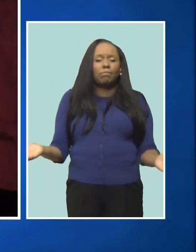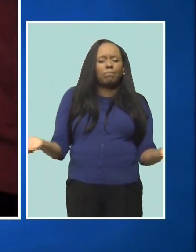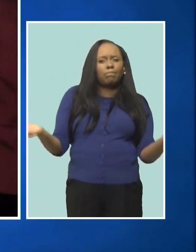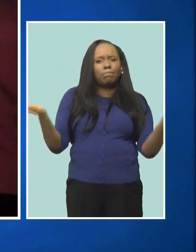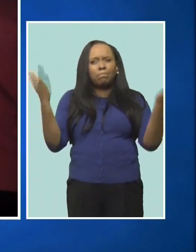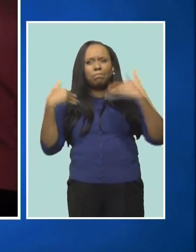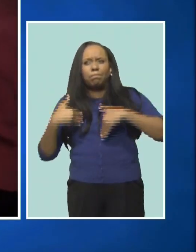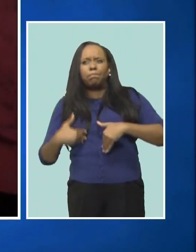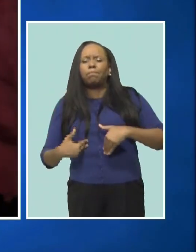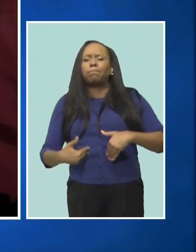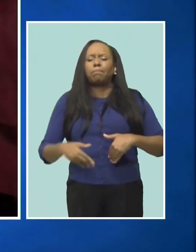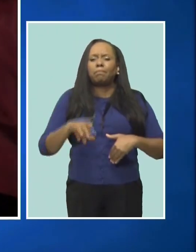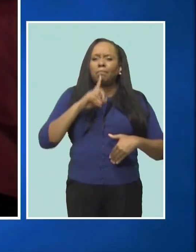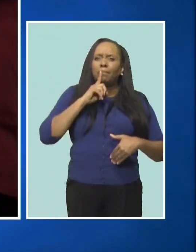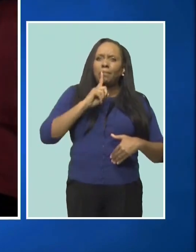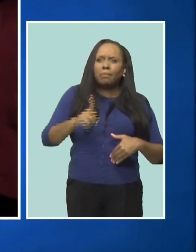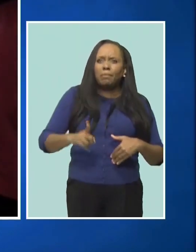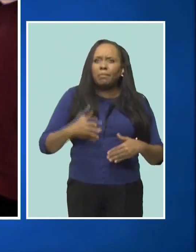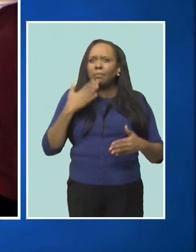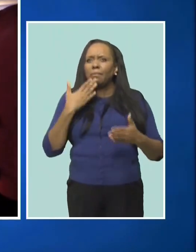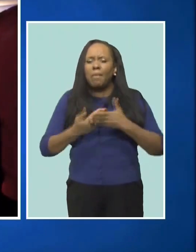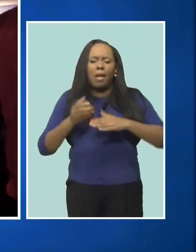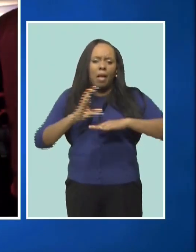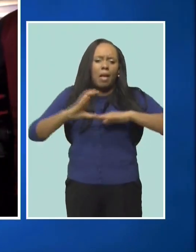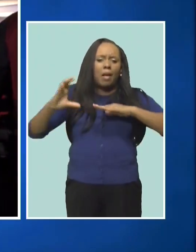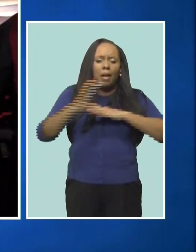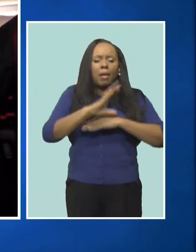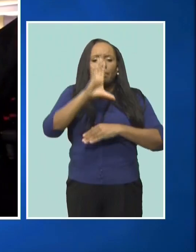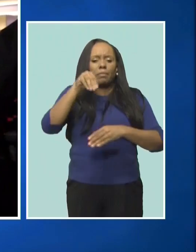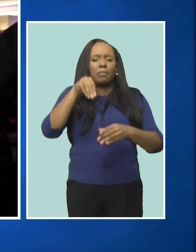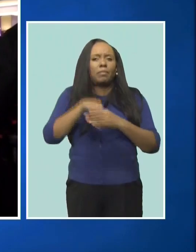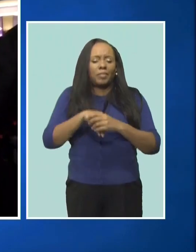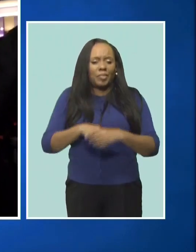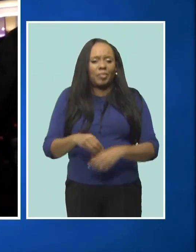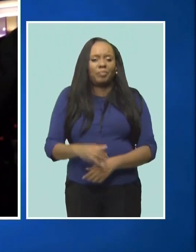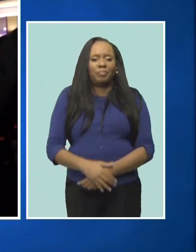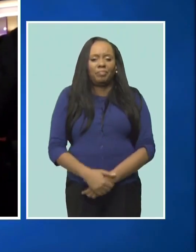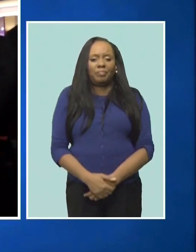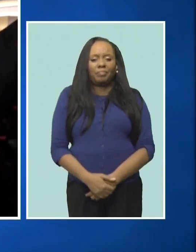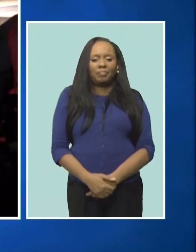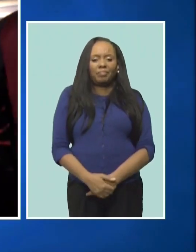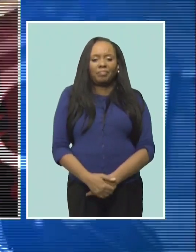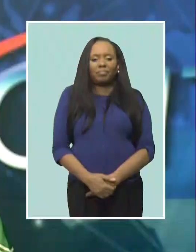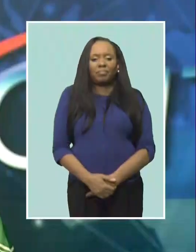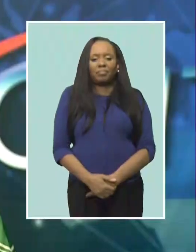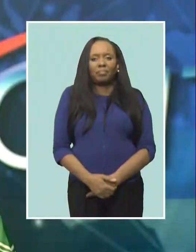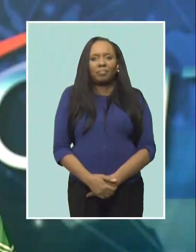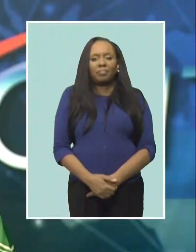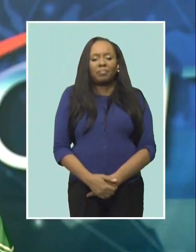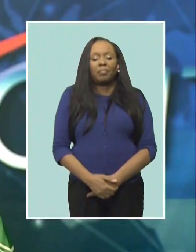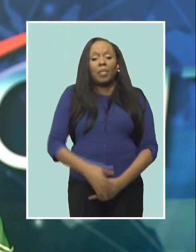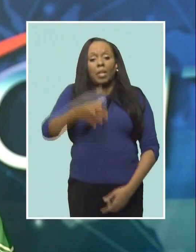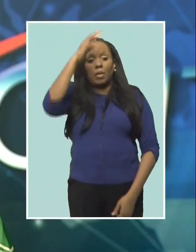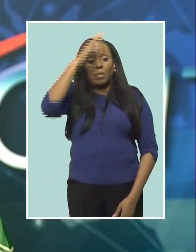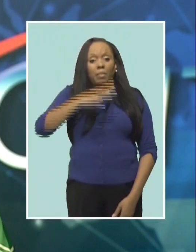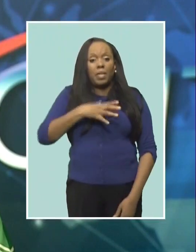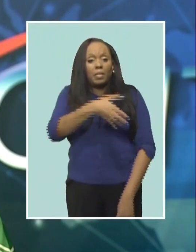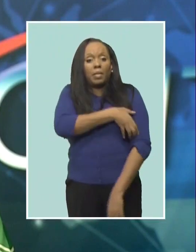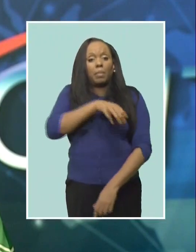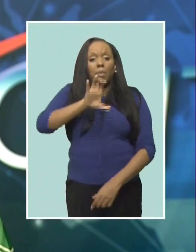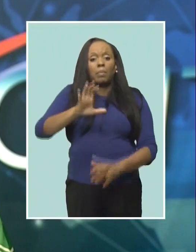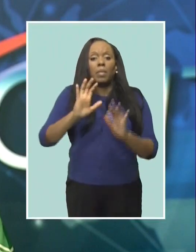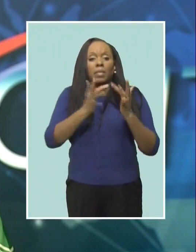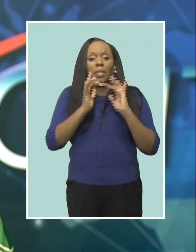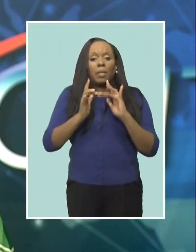heavy CARICOM influence. Rachel Agard, CBC News. The Men's Empowerment